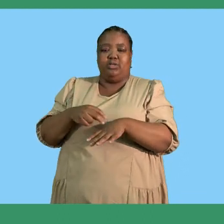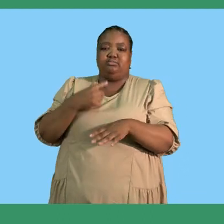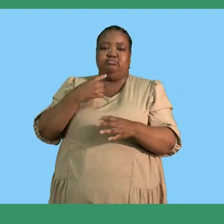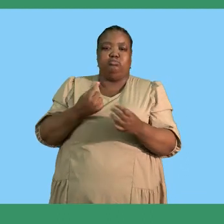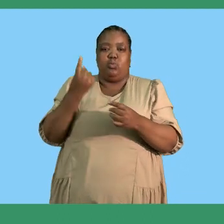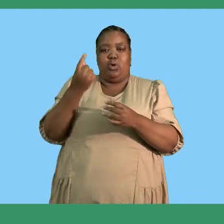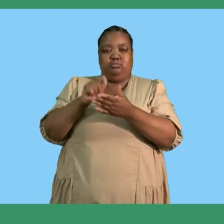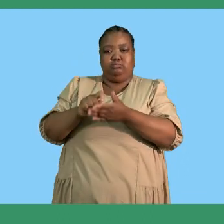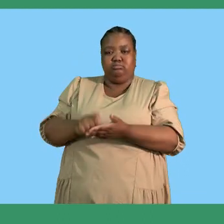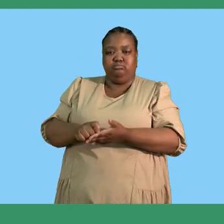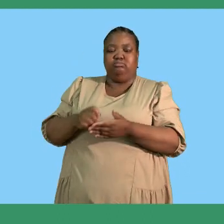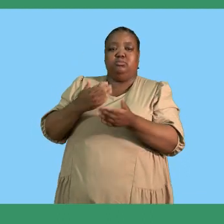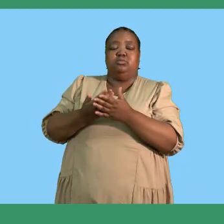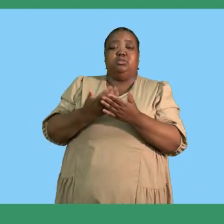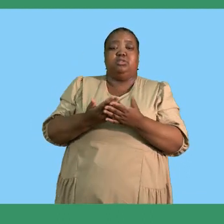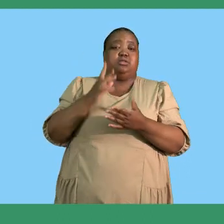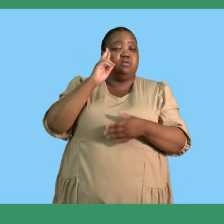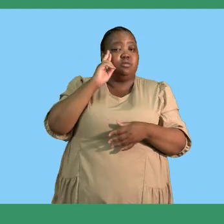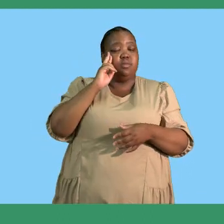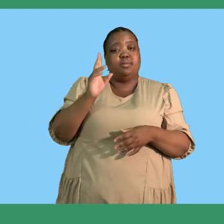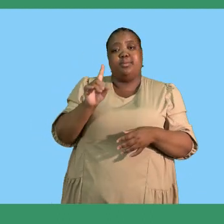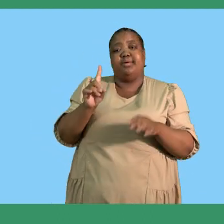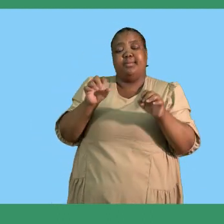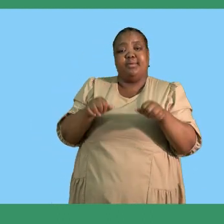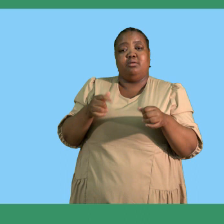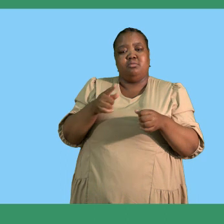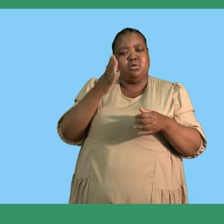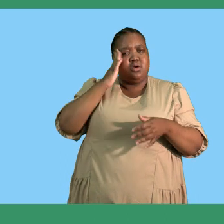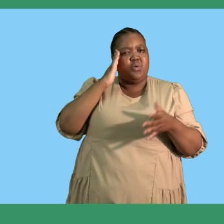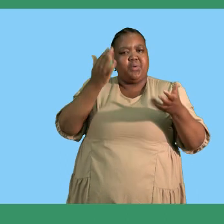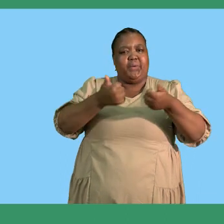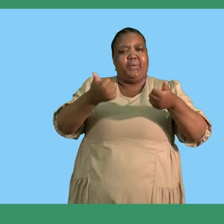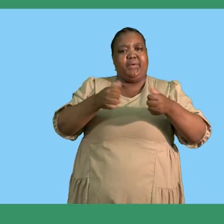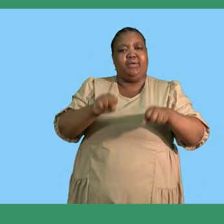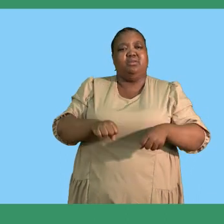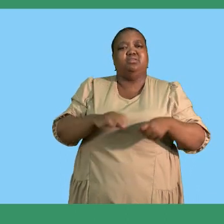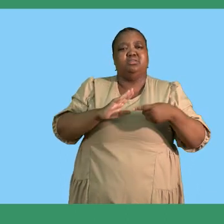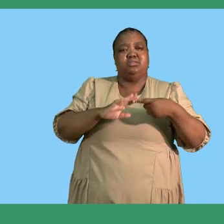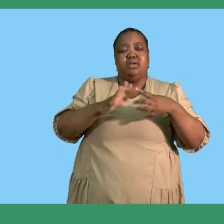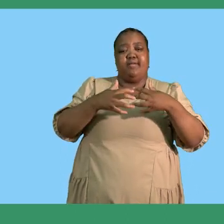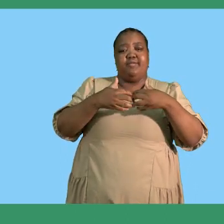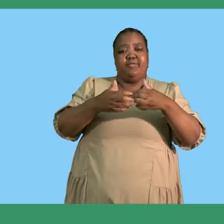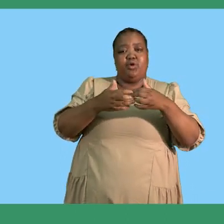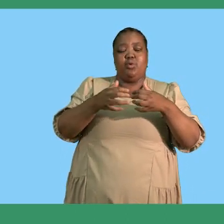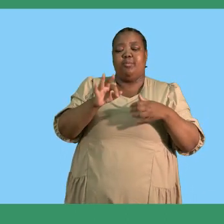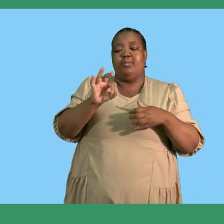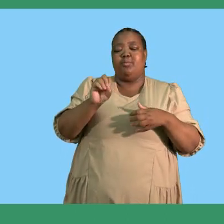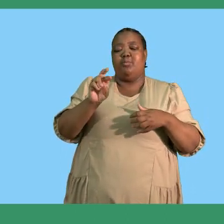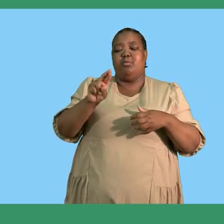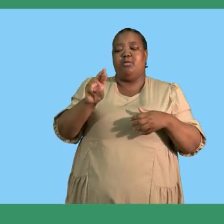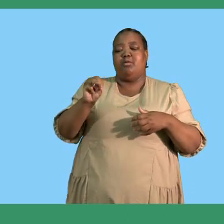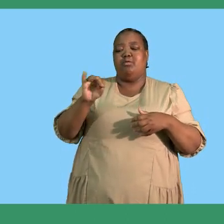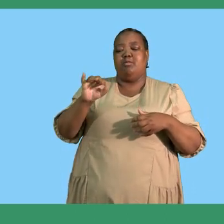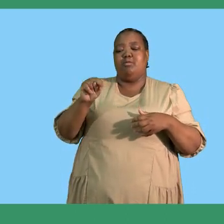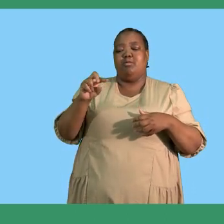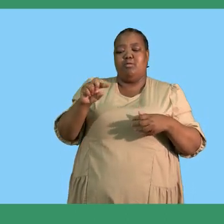the two. Now, just to remind you, grade 11s, this is something that you already know. Forming is the initial